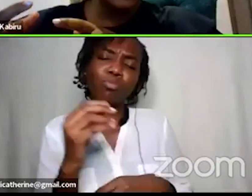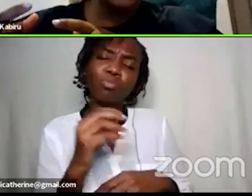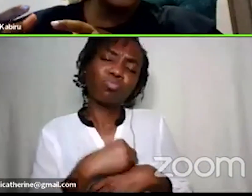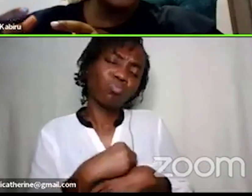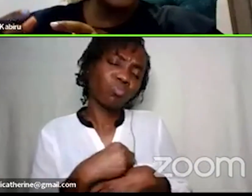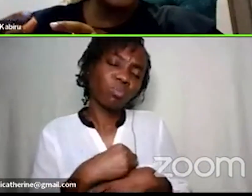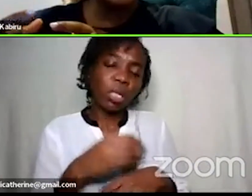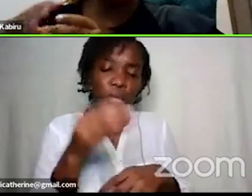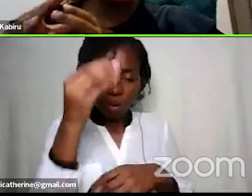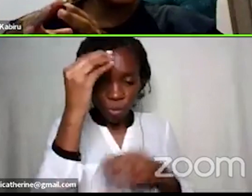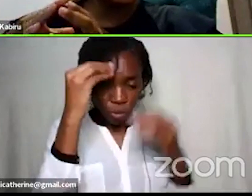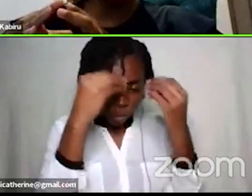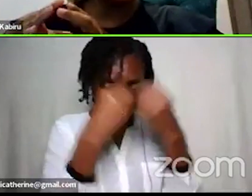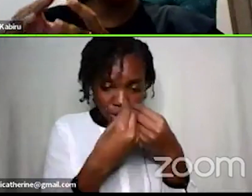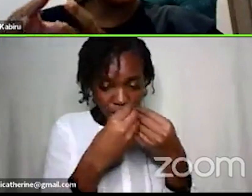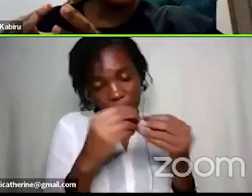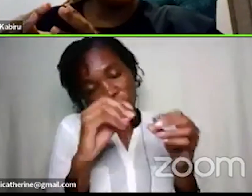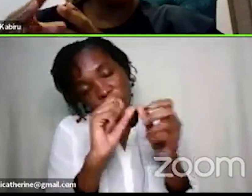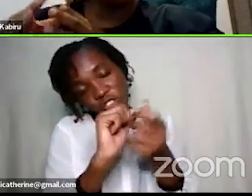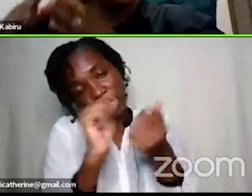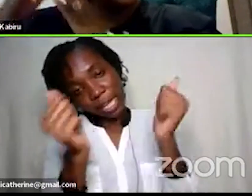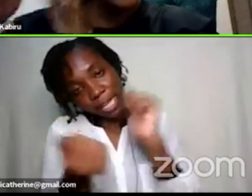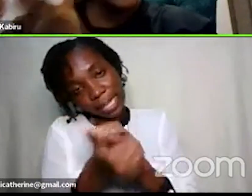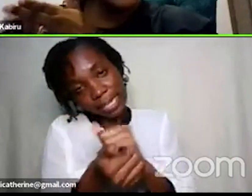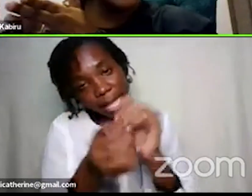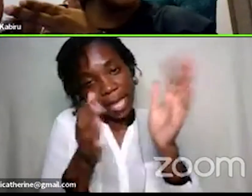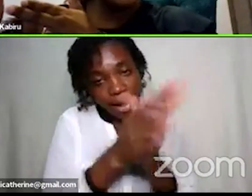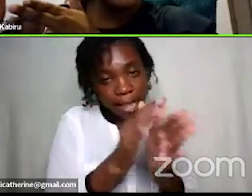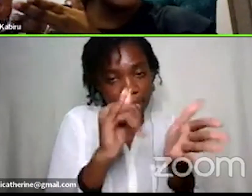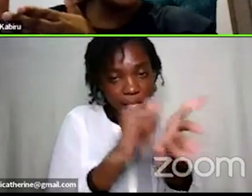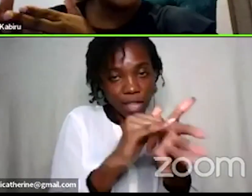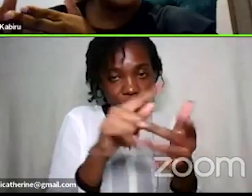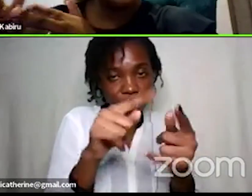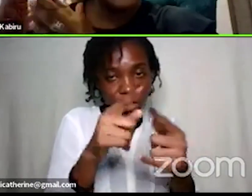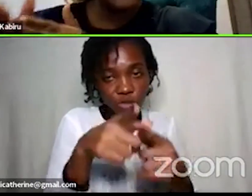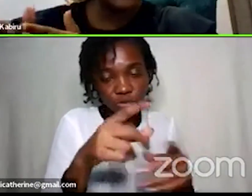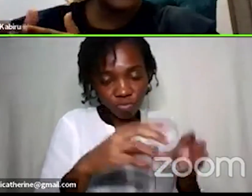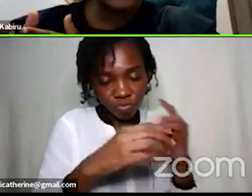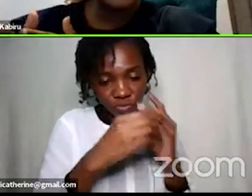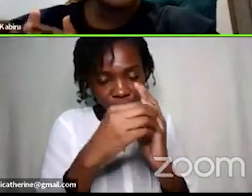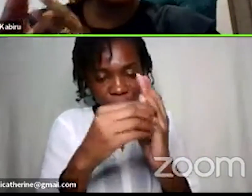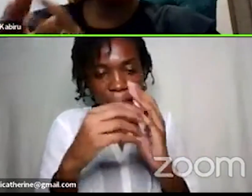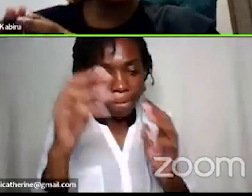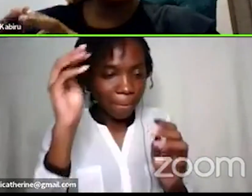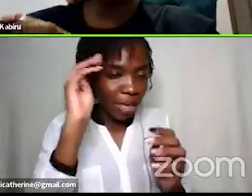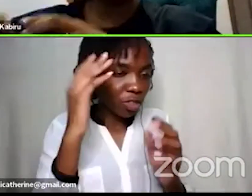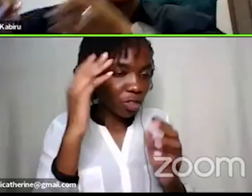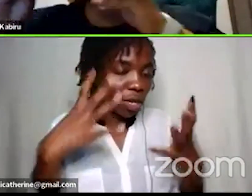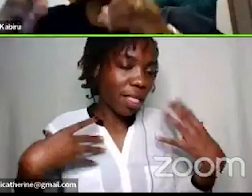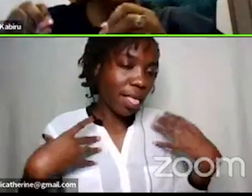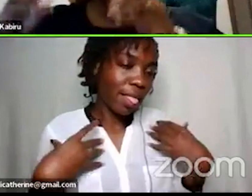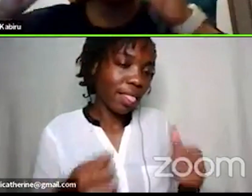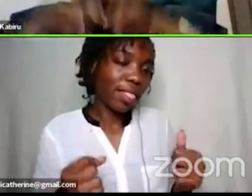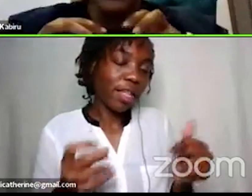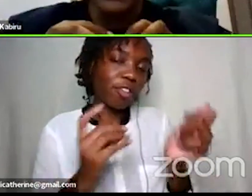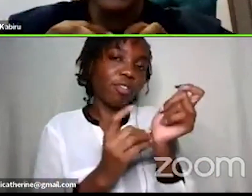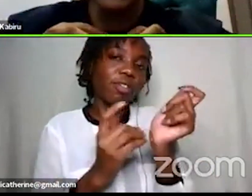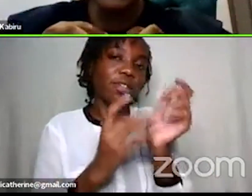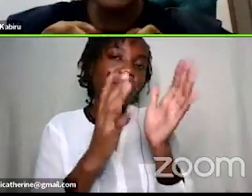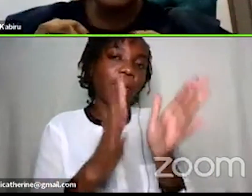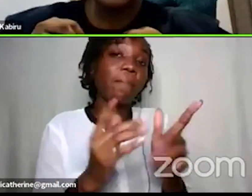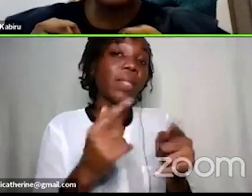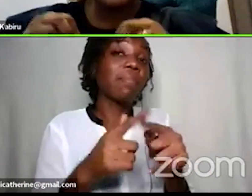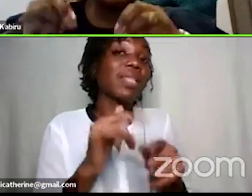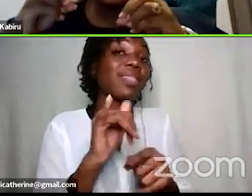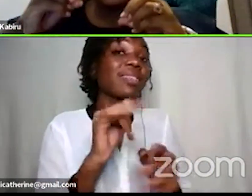is changing, then that's when we would direct them to a mental health practitioner. But we cannot at that time label